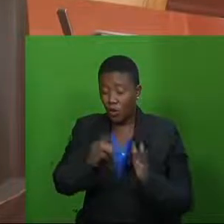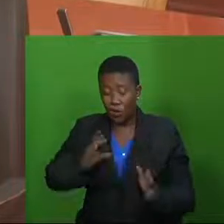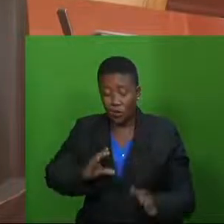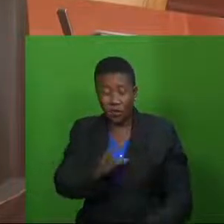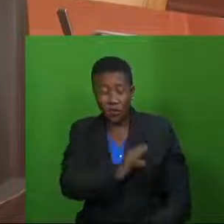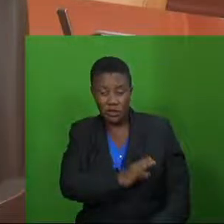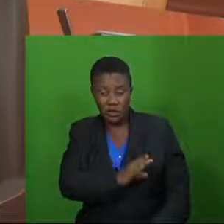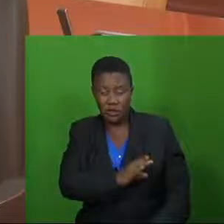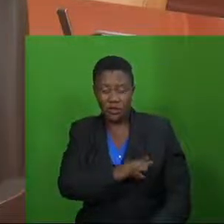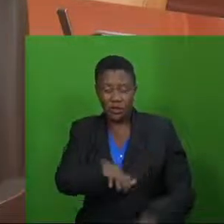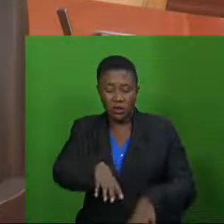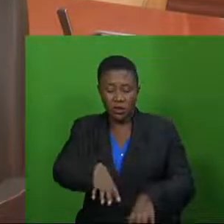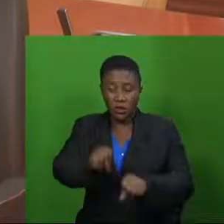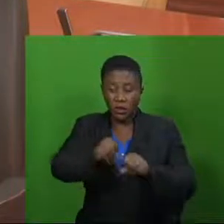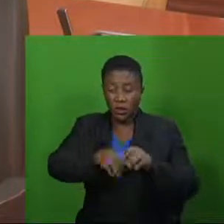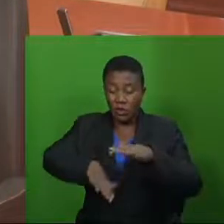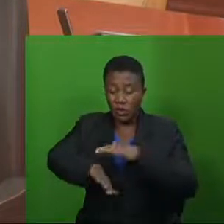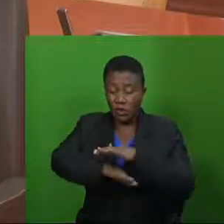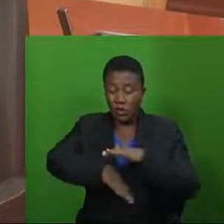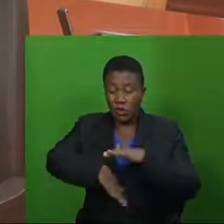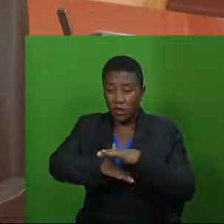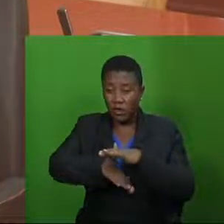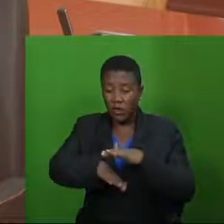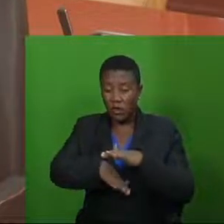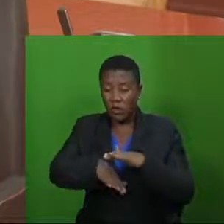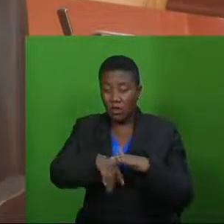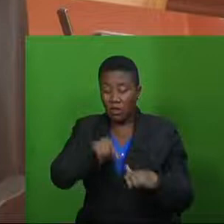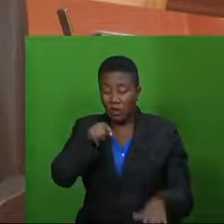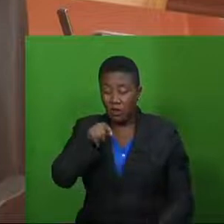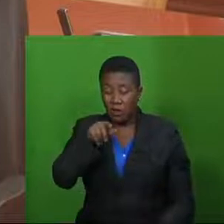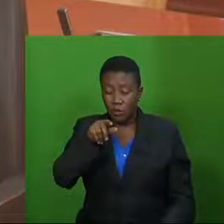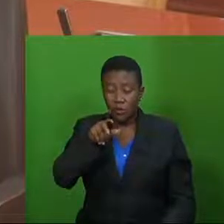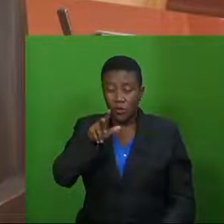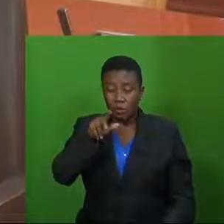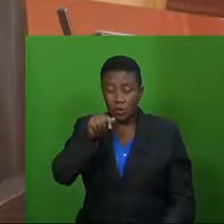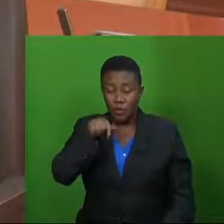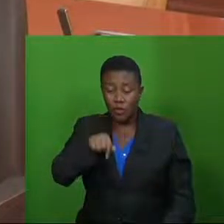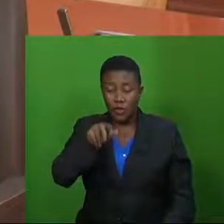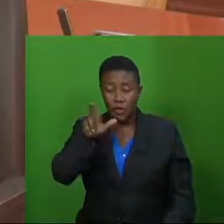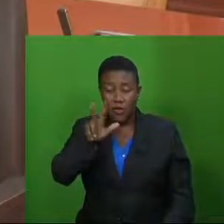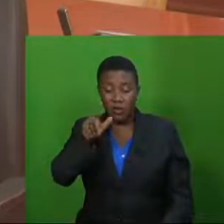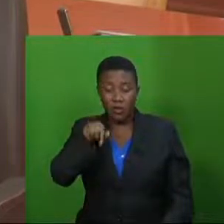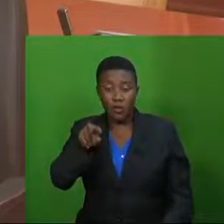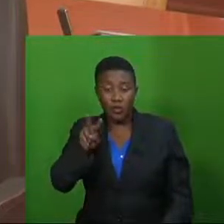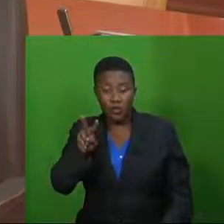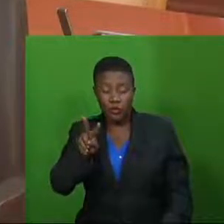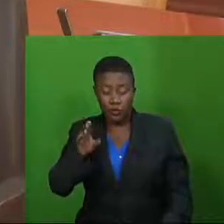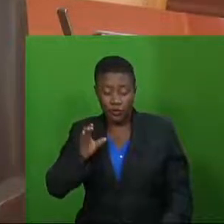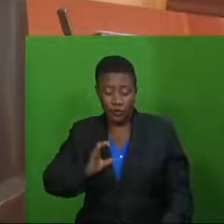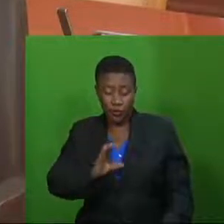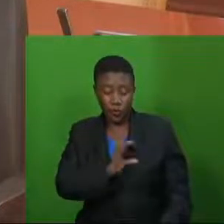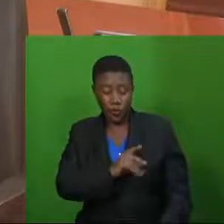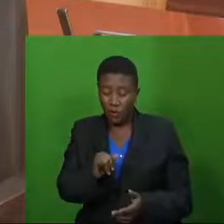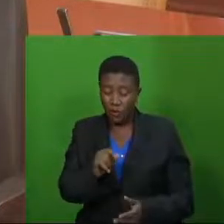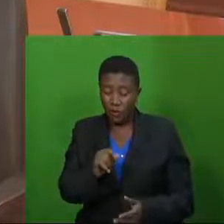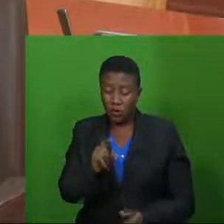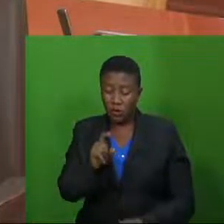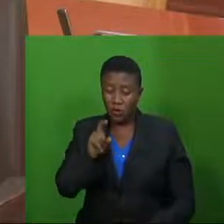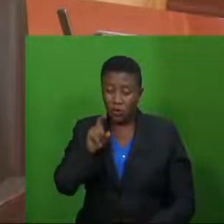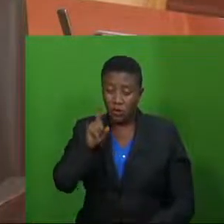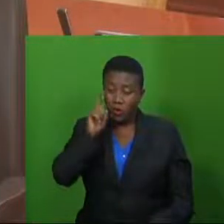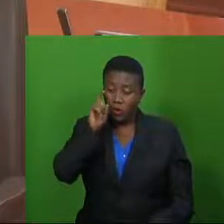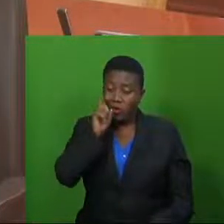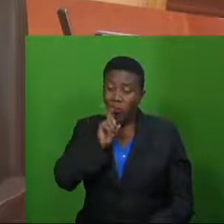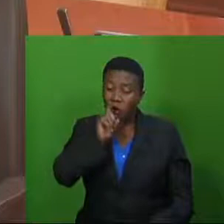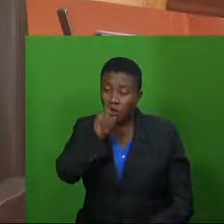is captured under bullet point 3.2. The committee observed that Order 156